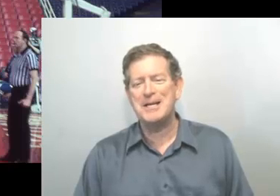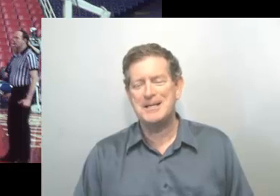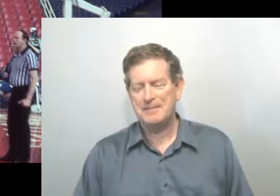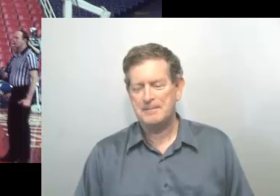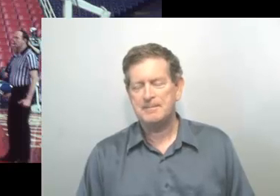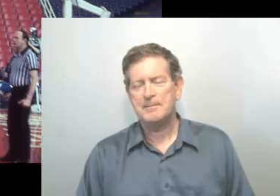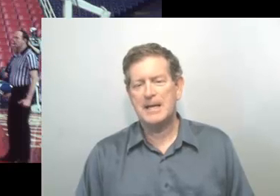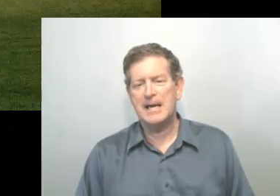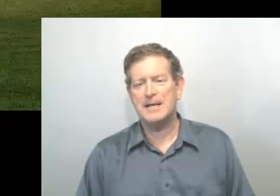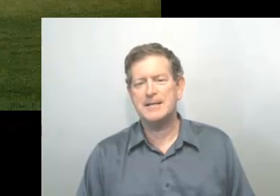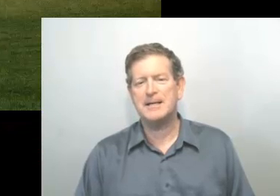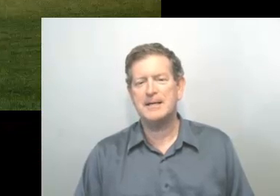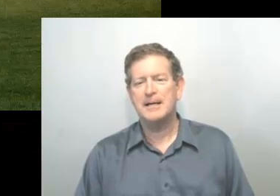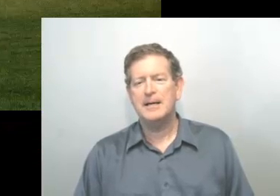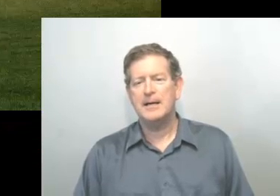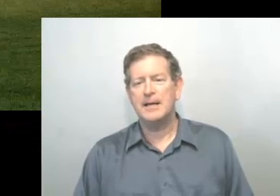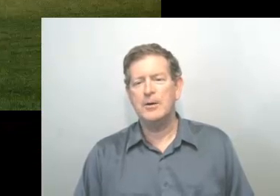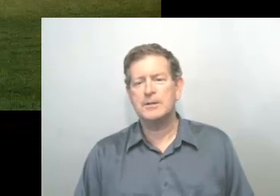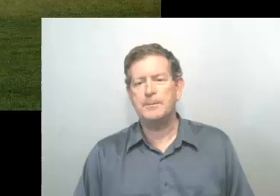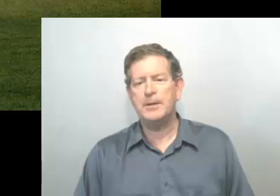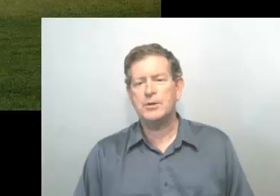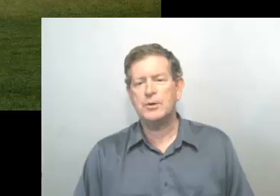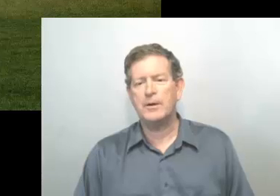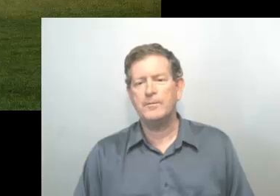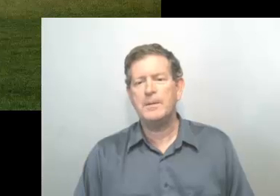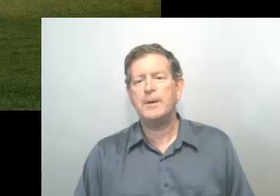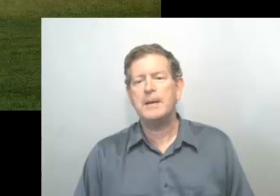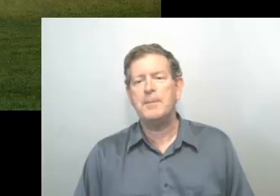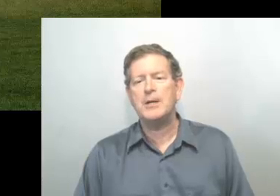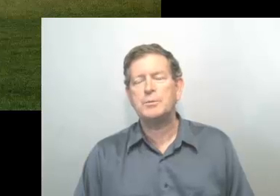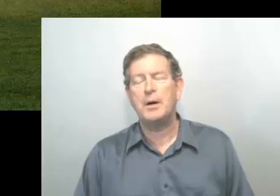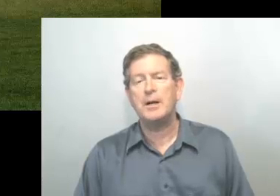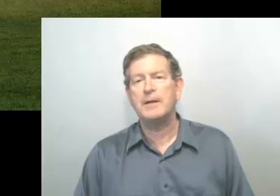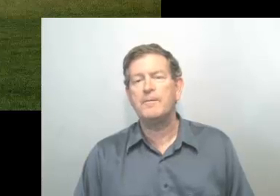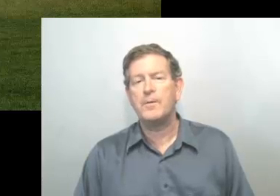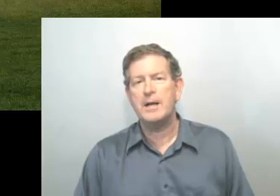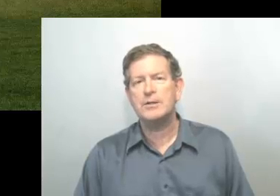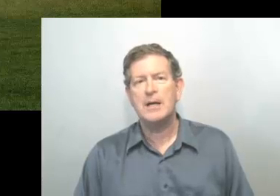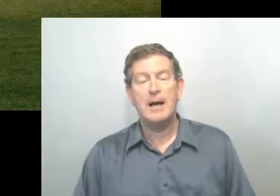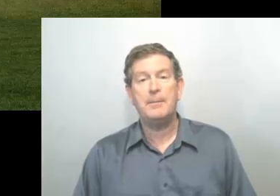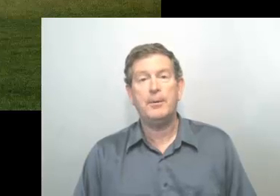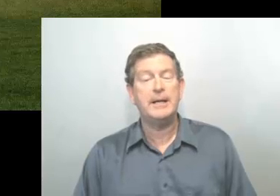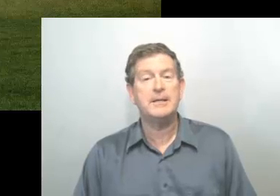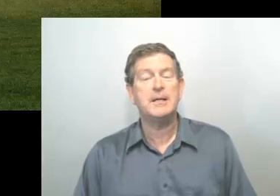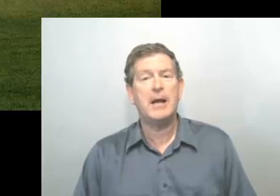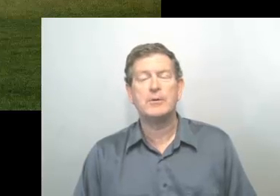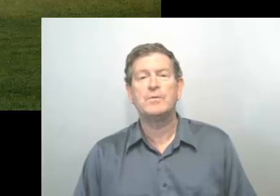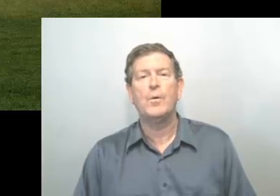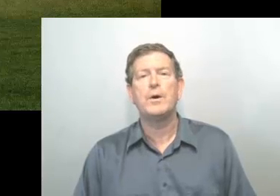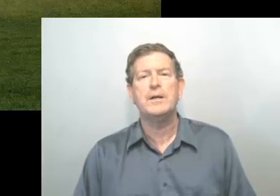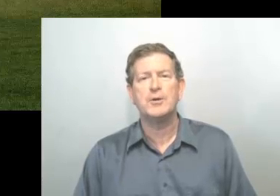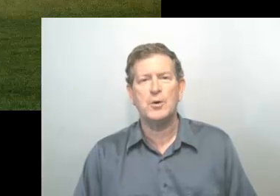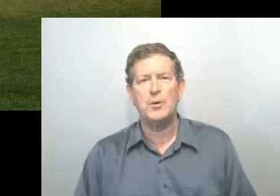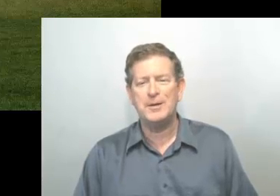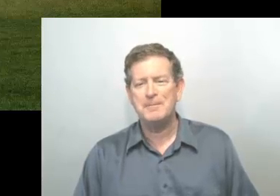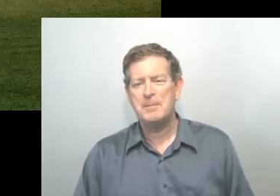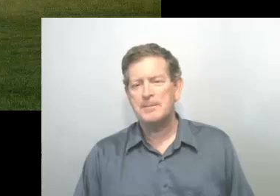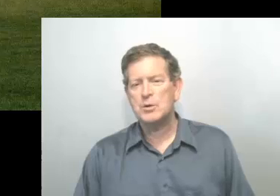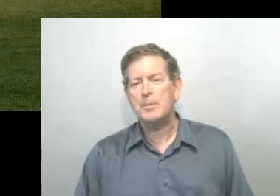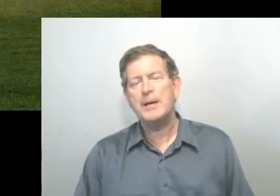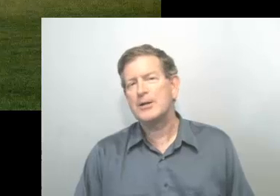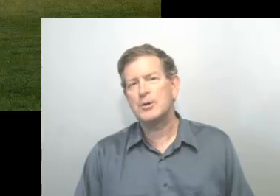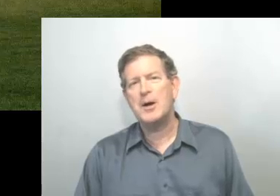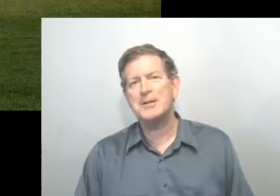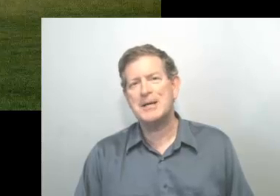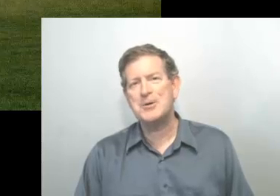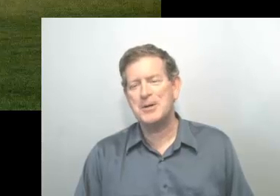in Detroit. And here is a picture of me playing baseball in France. I played until I was 40 years old,